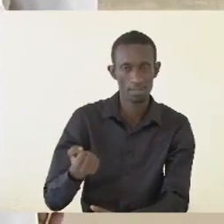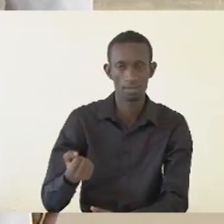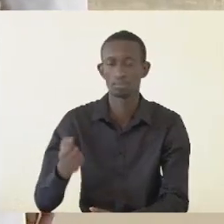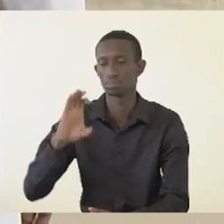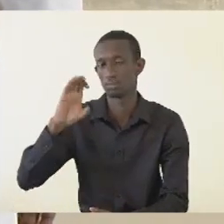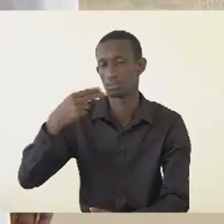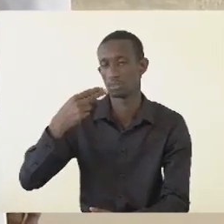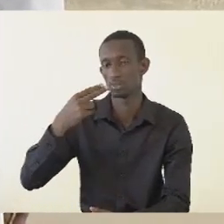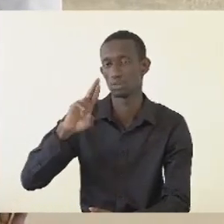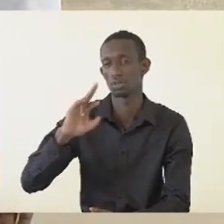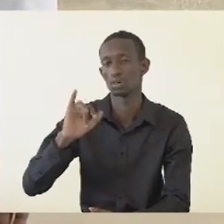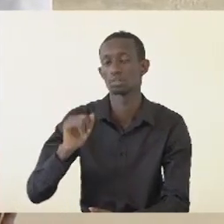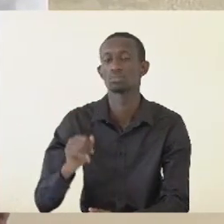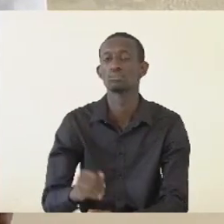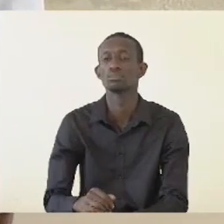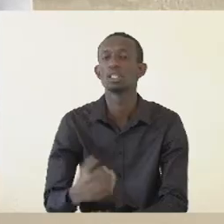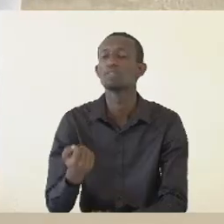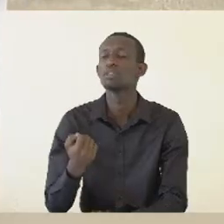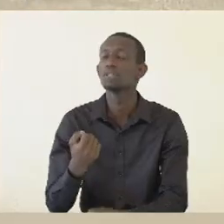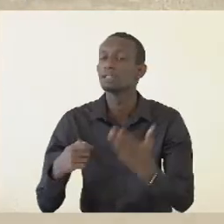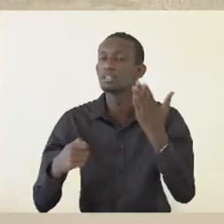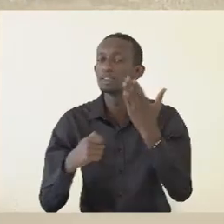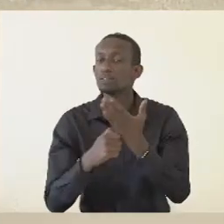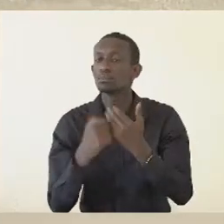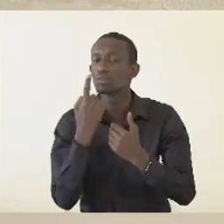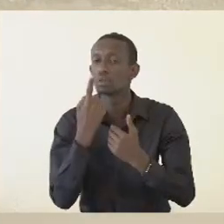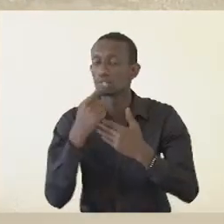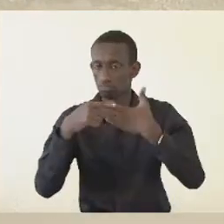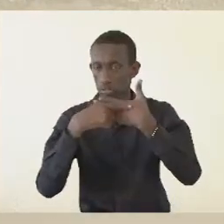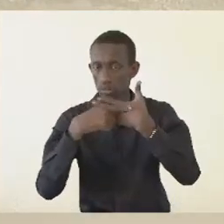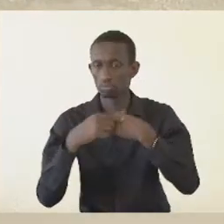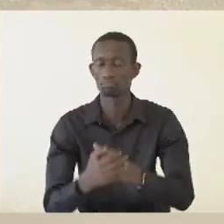chloride ion, which has 1 negative as its